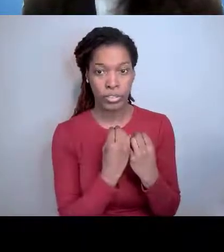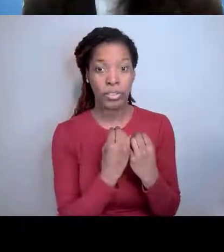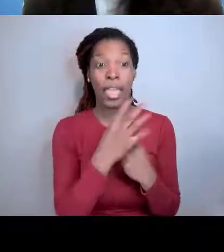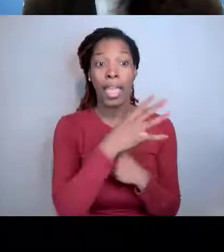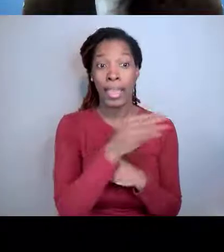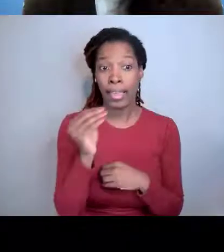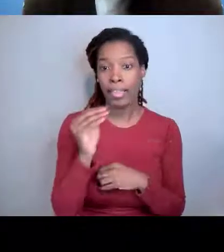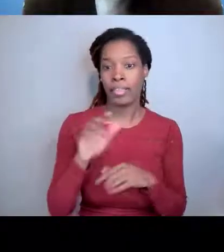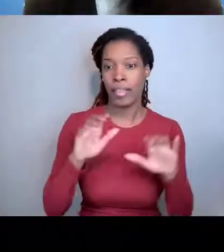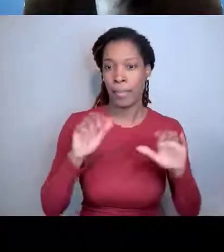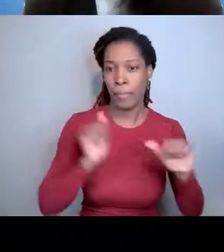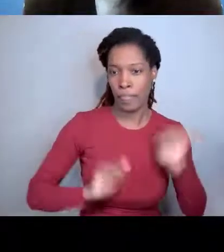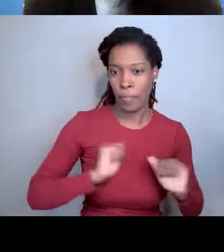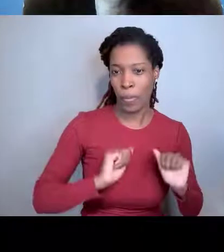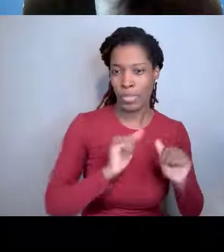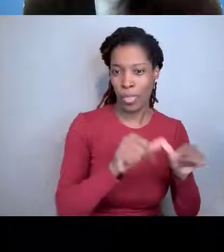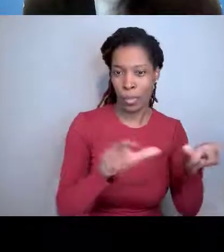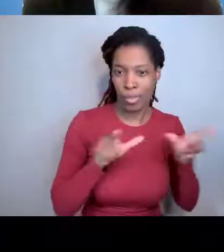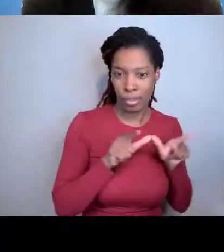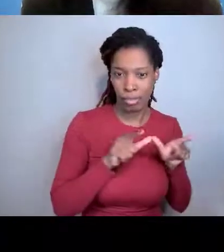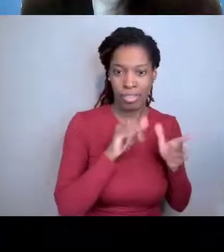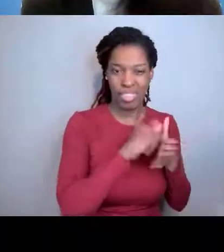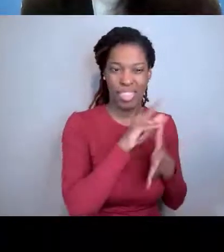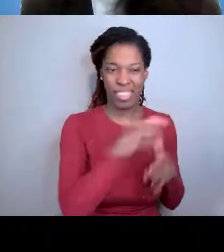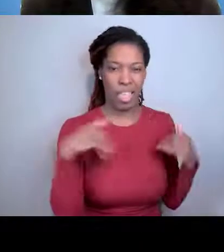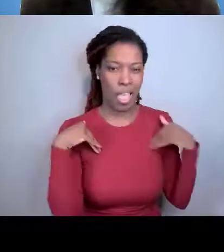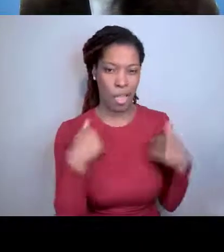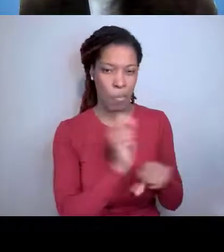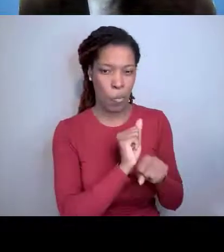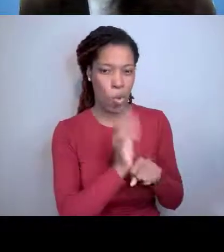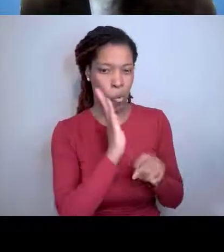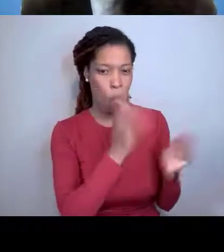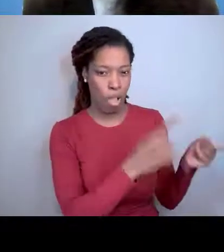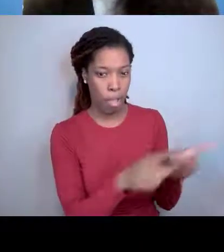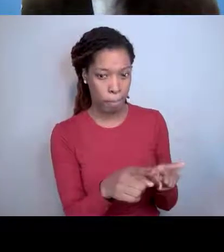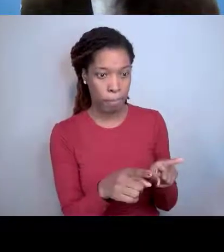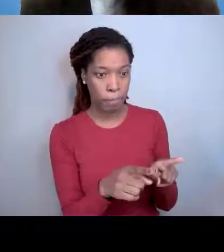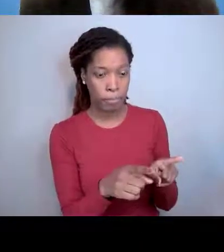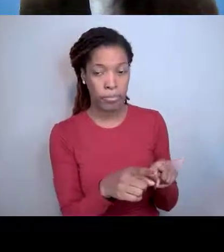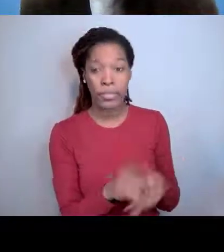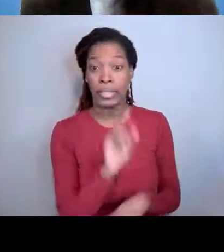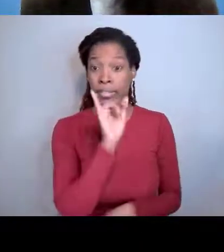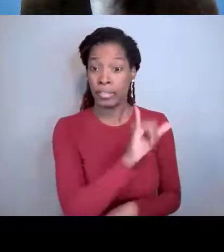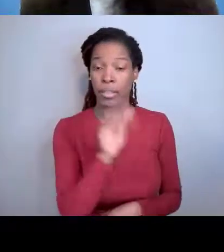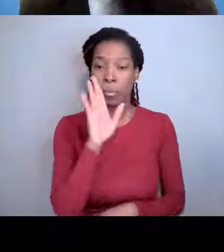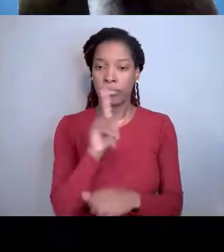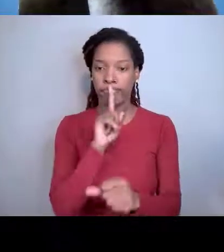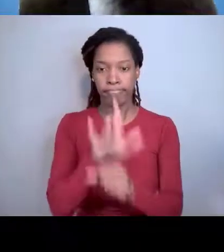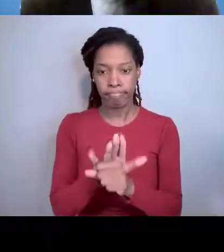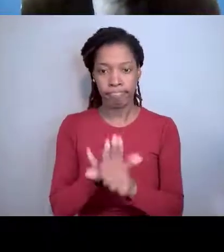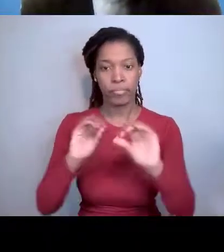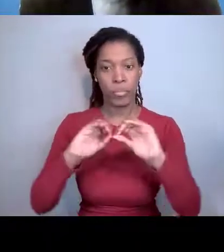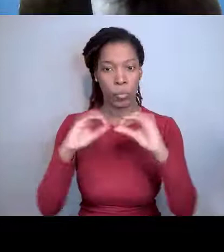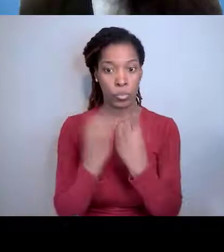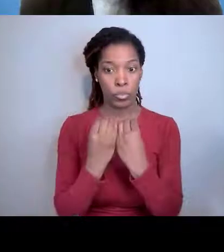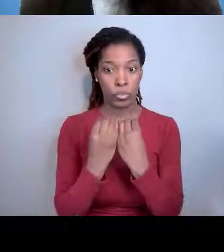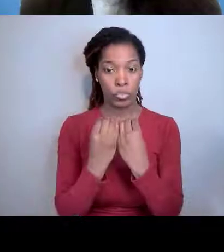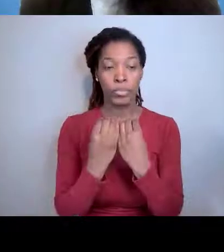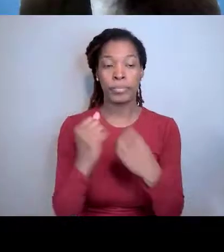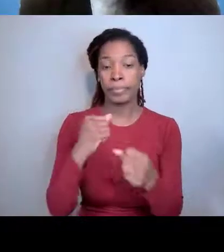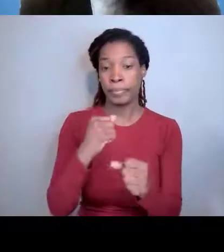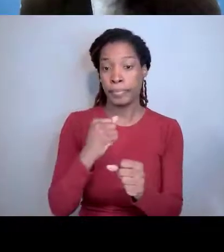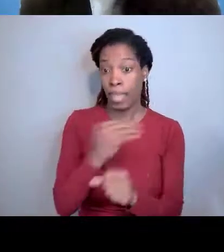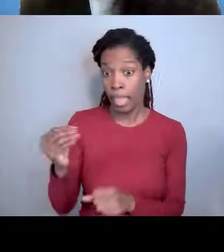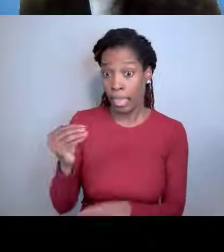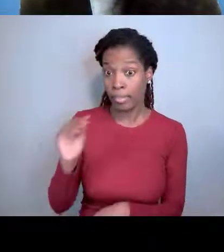as a performance site where animal work will be conducted, that commits the organization and its